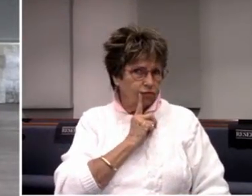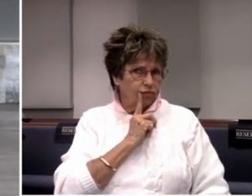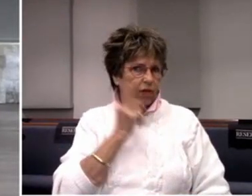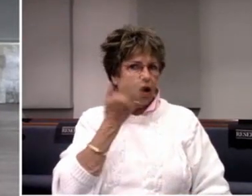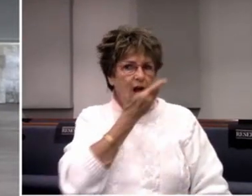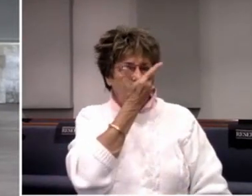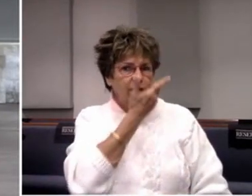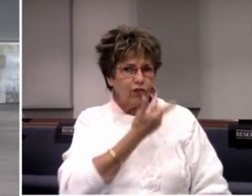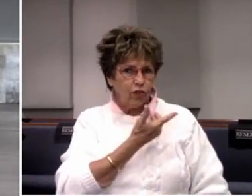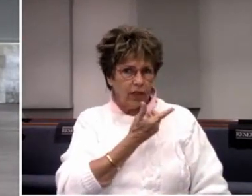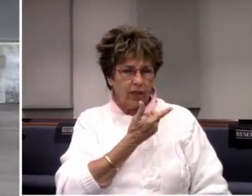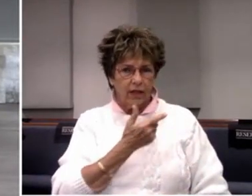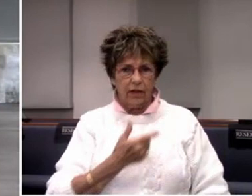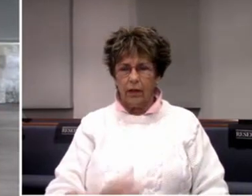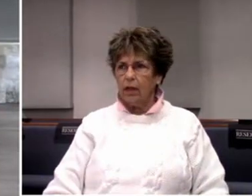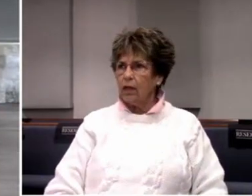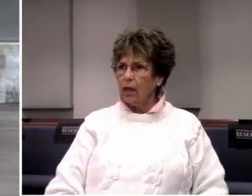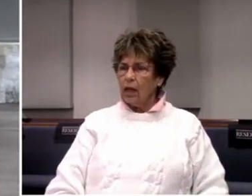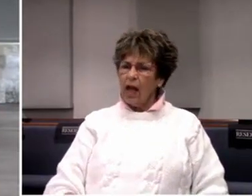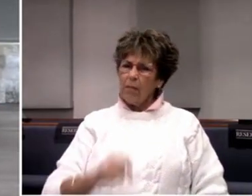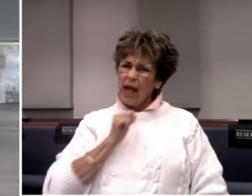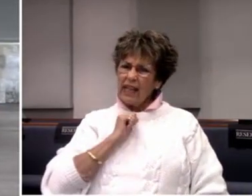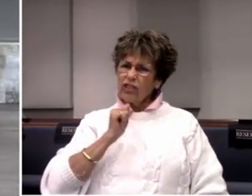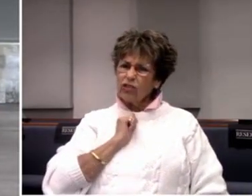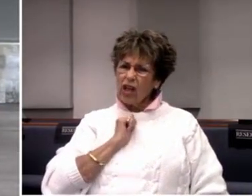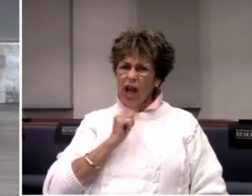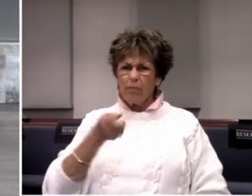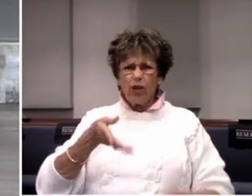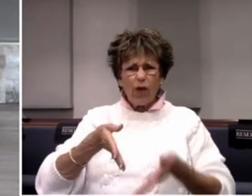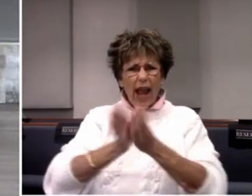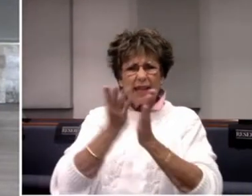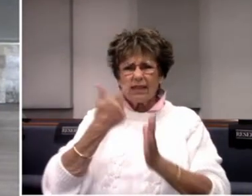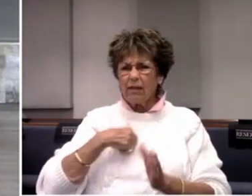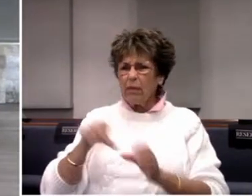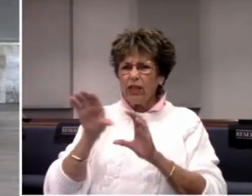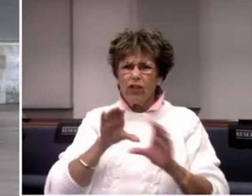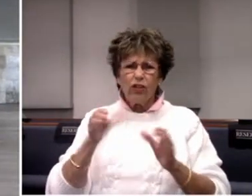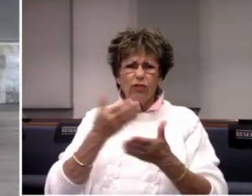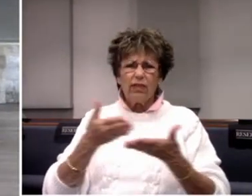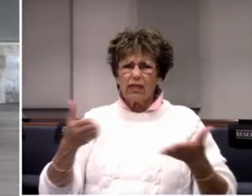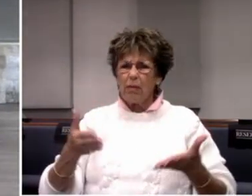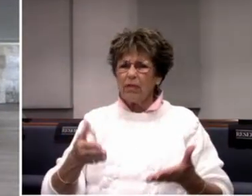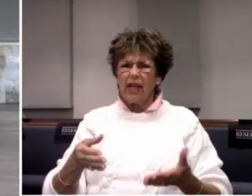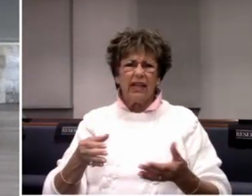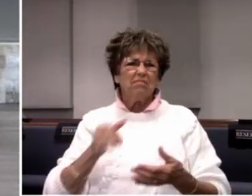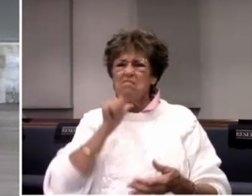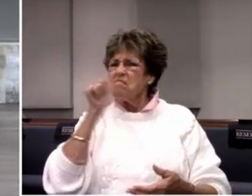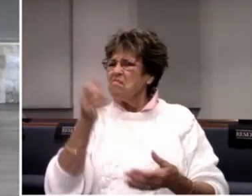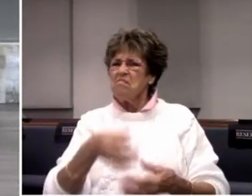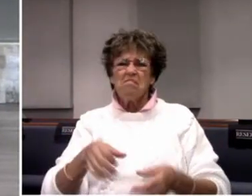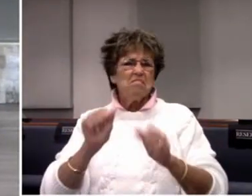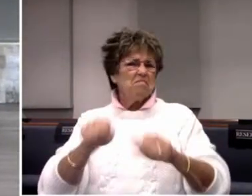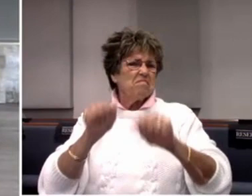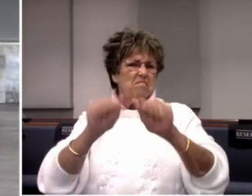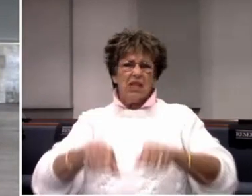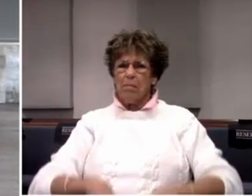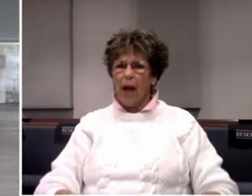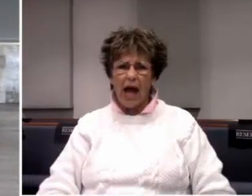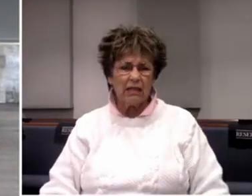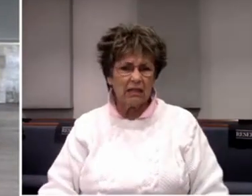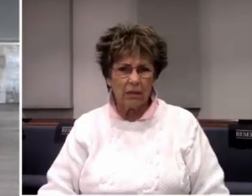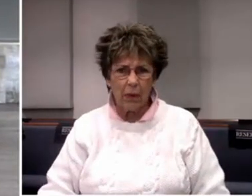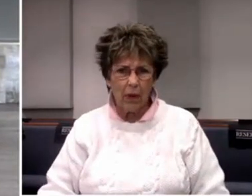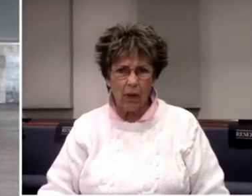to do is impossible. I would say to you that to your nature,